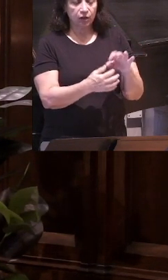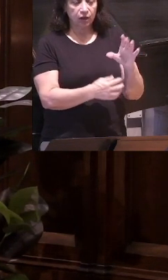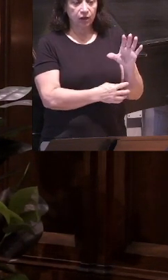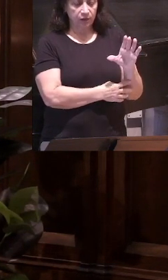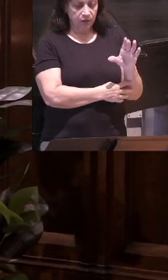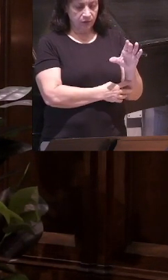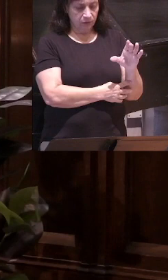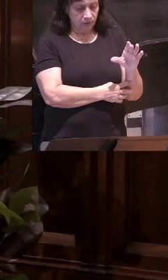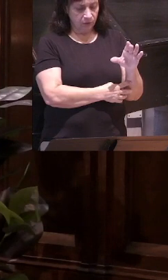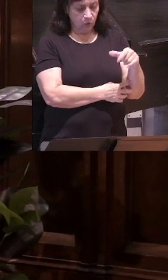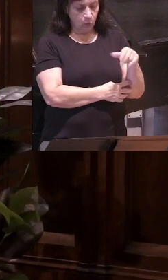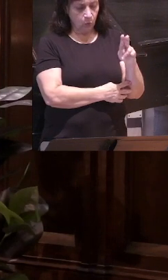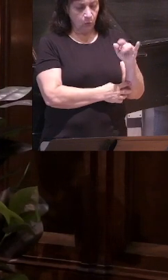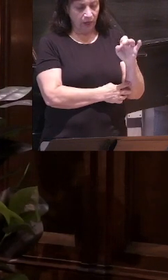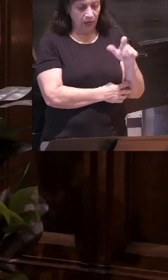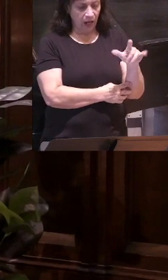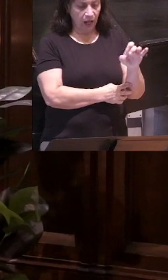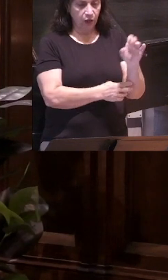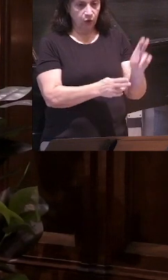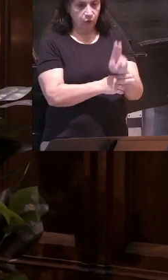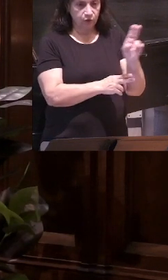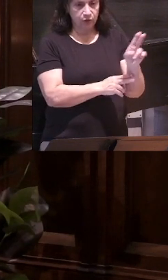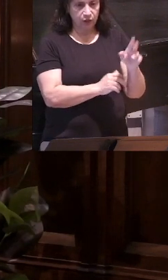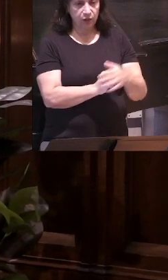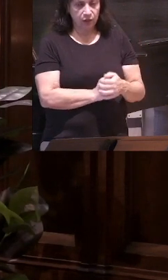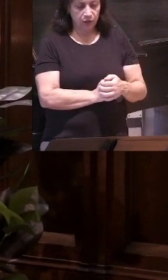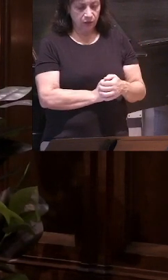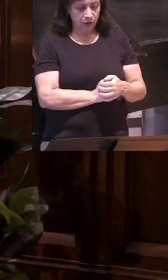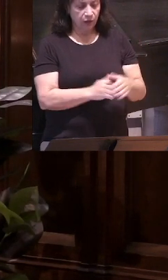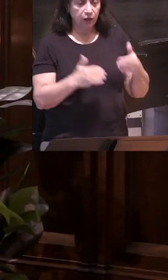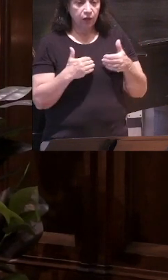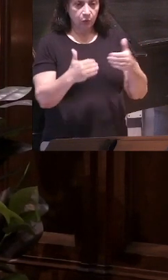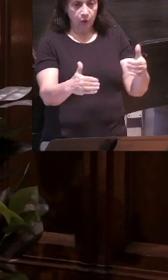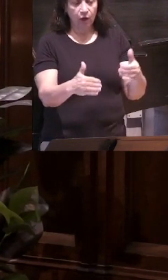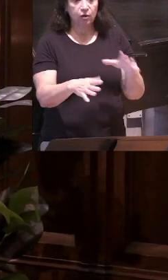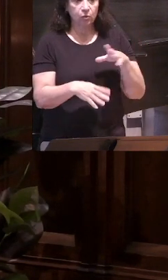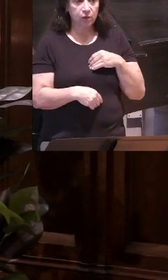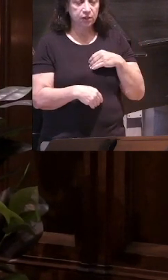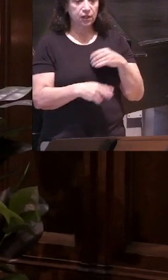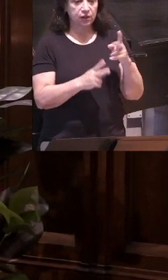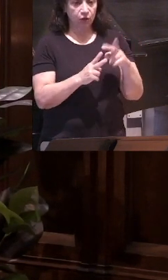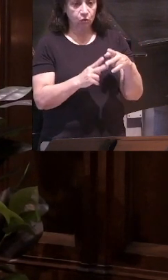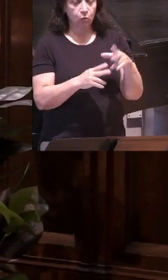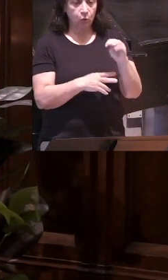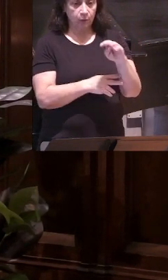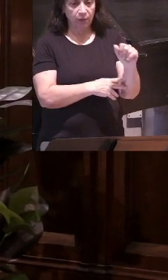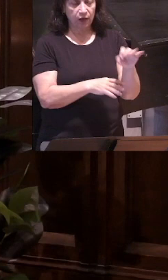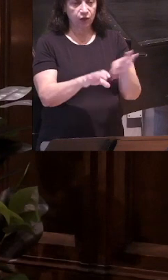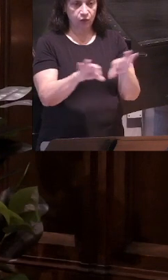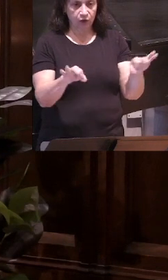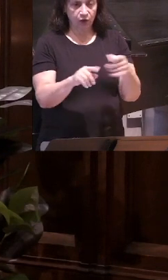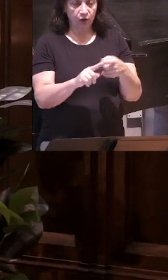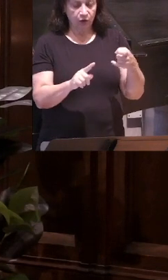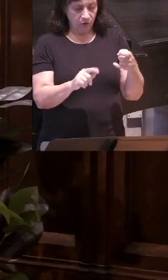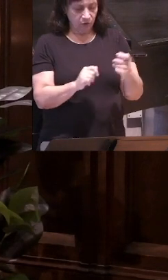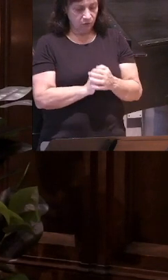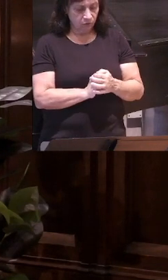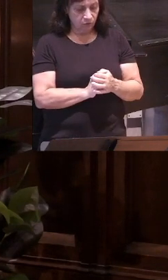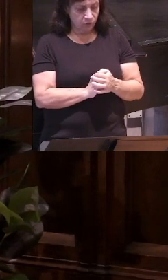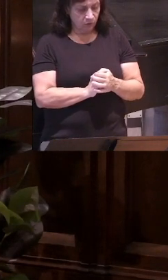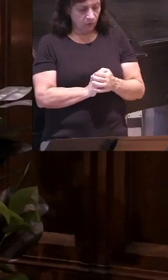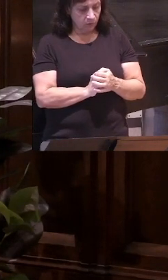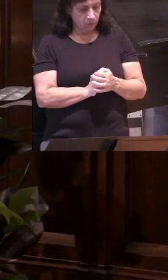University. He went on to receive dual master degrees from Purdue